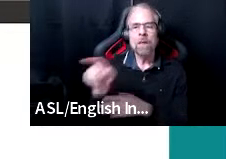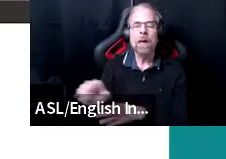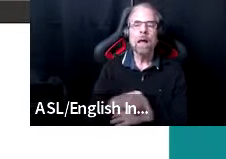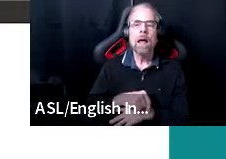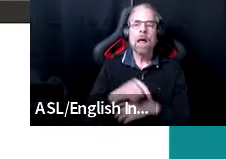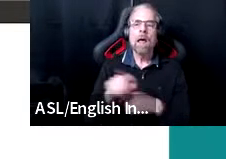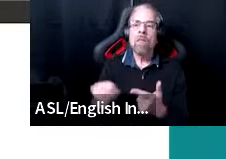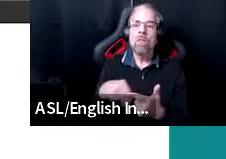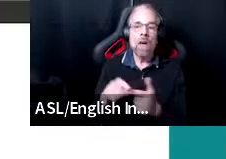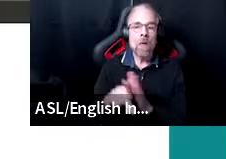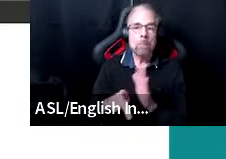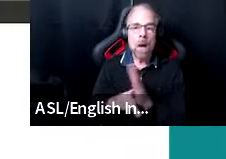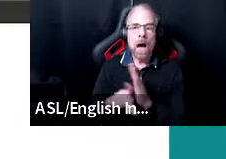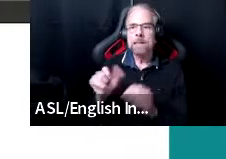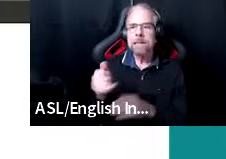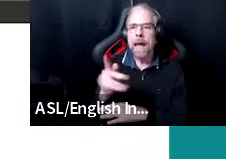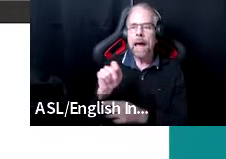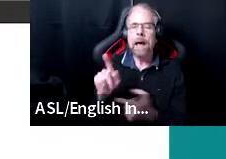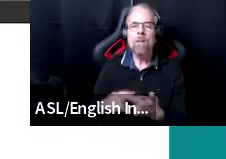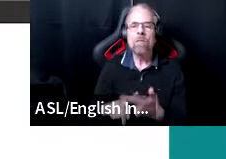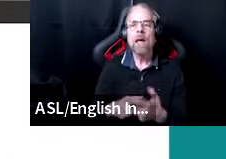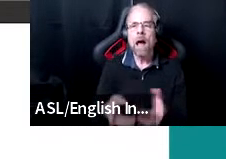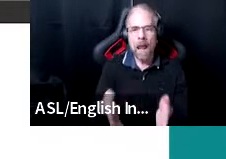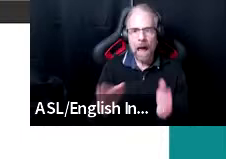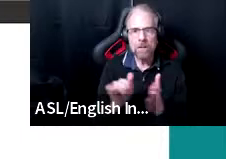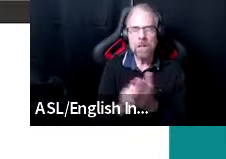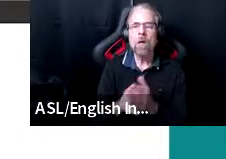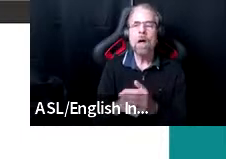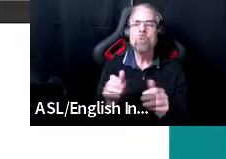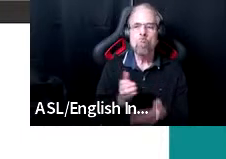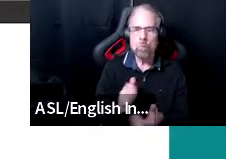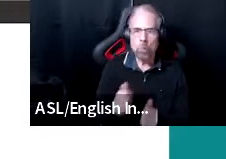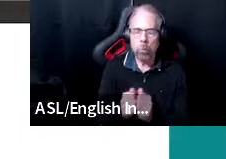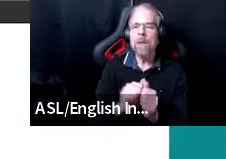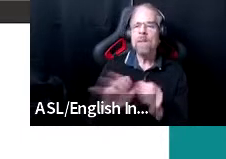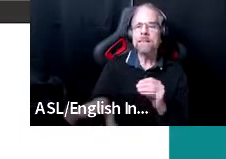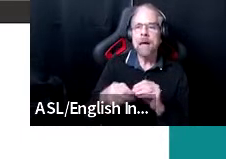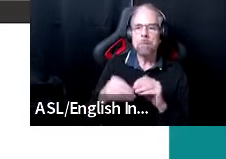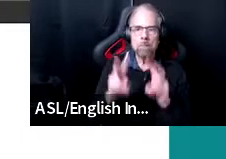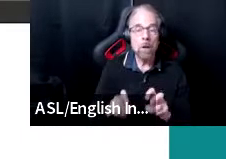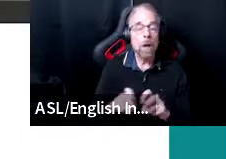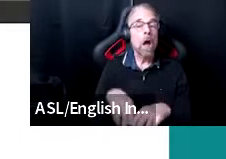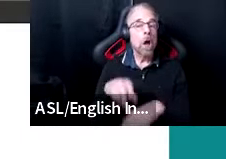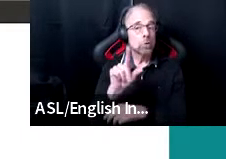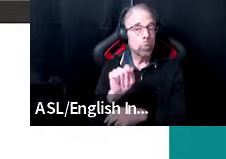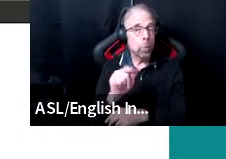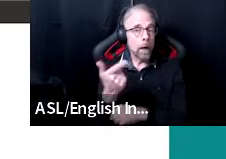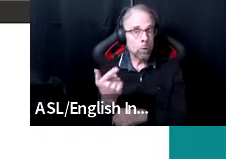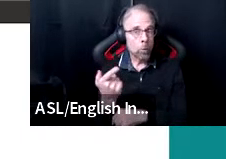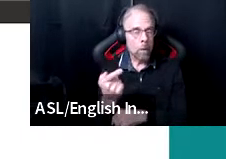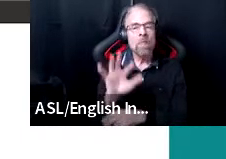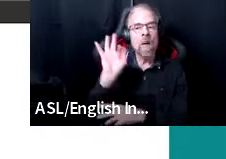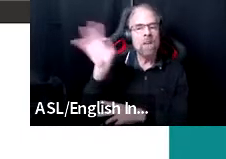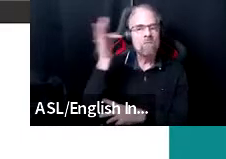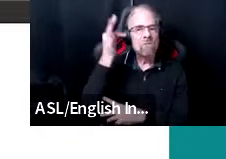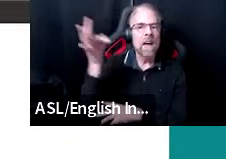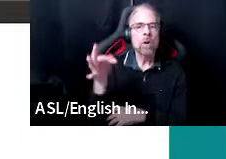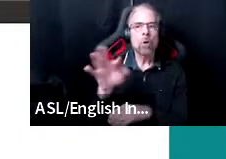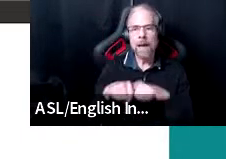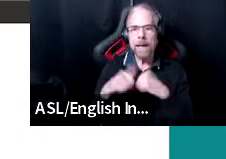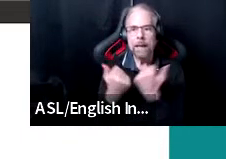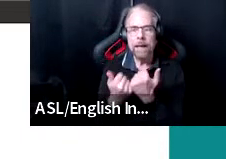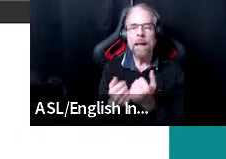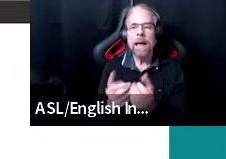for that through a supplemental analysis. So in 2021, the federal lead agencies issued a